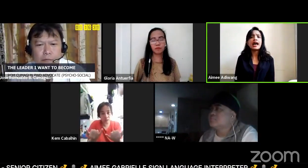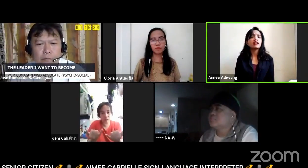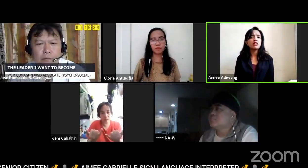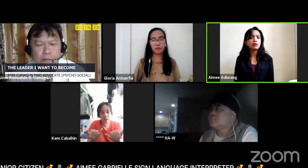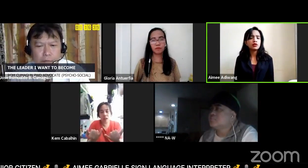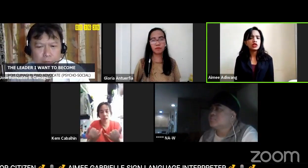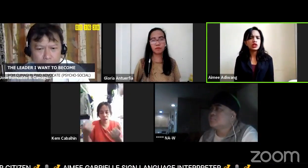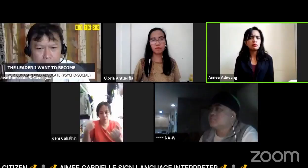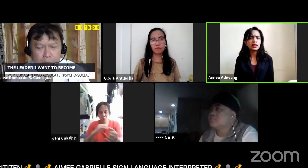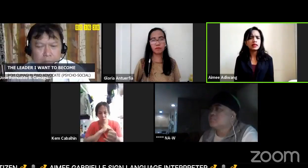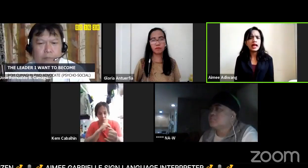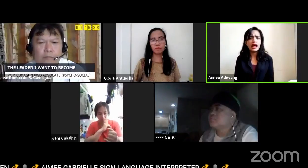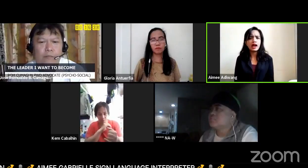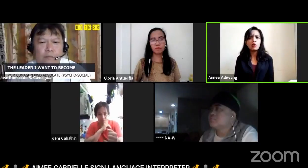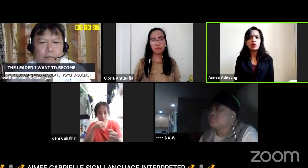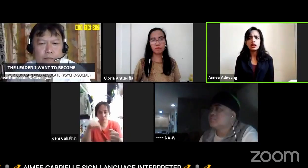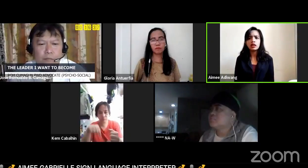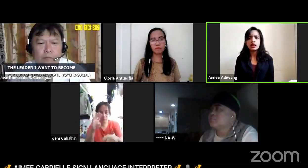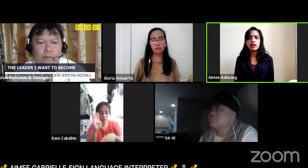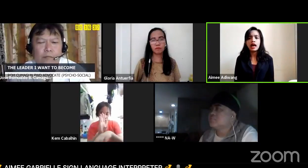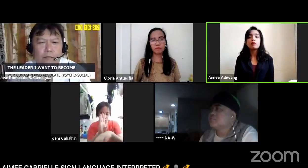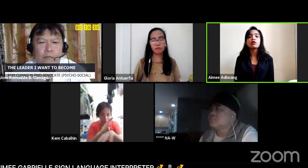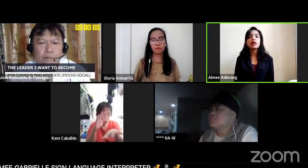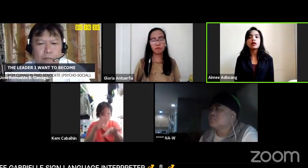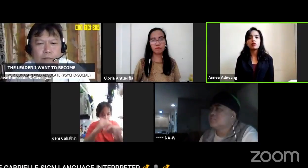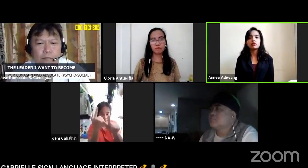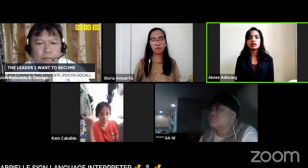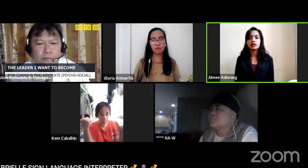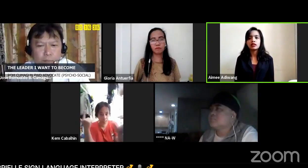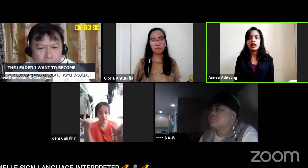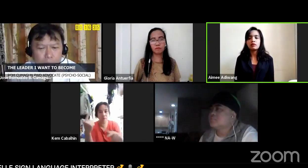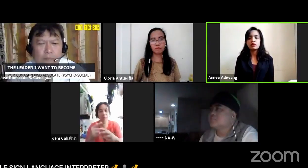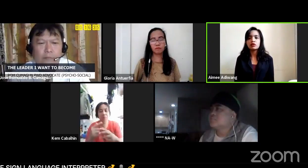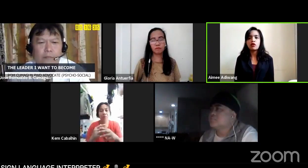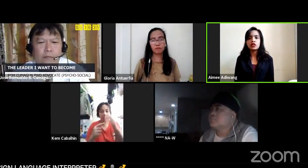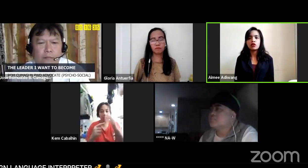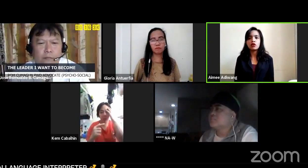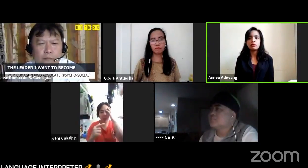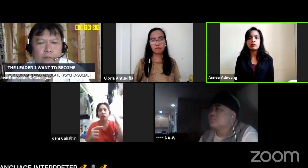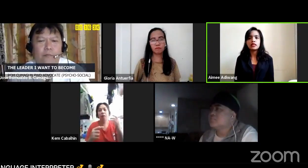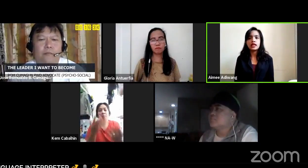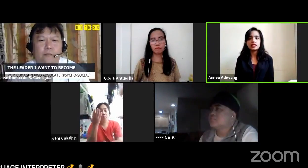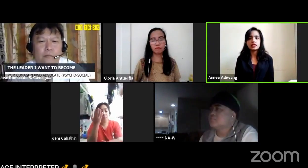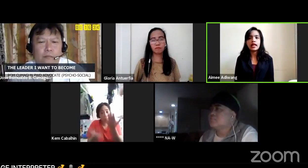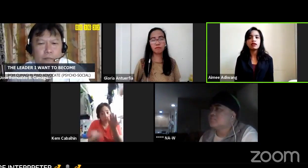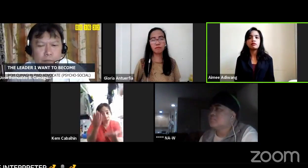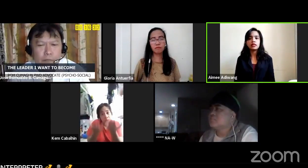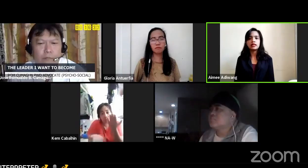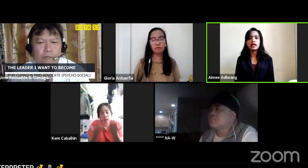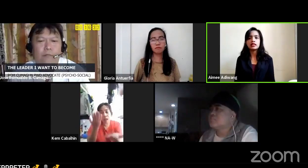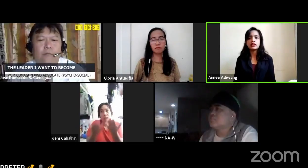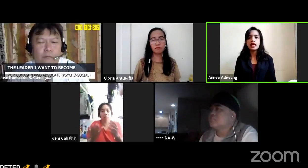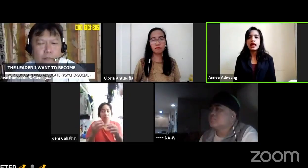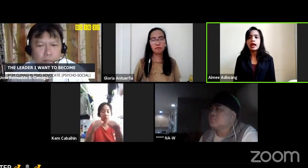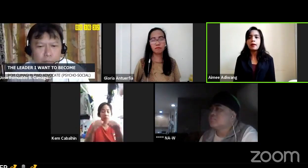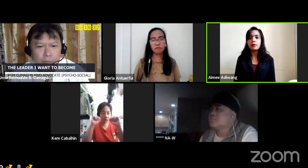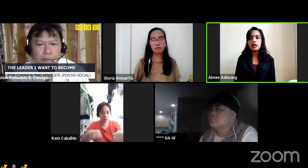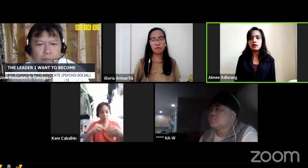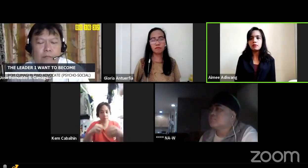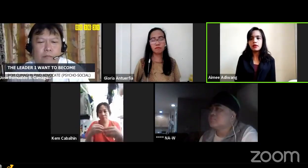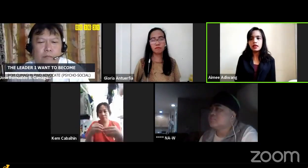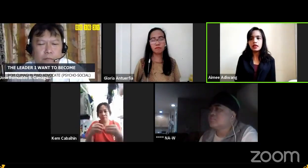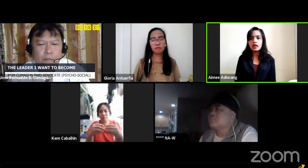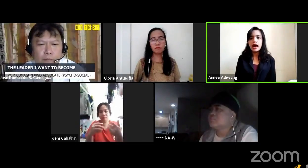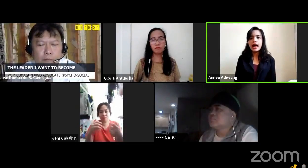Before I had a position, but now I'm on my own. I'm just focusing on my business, line of business,